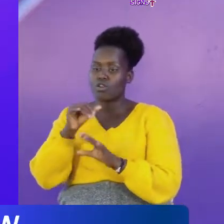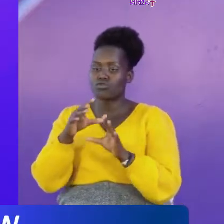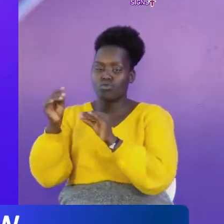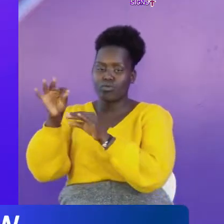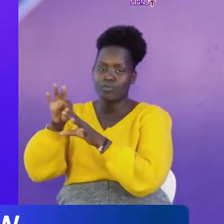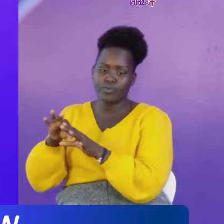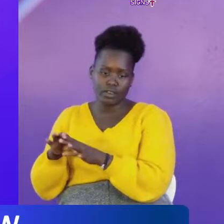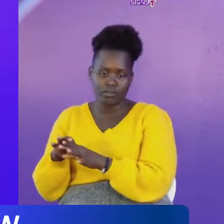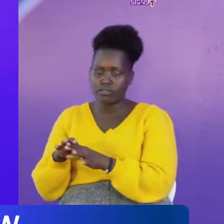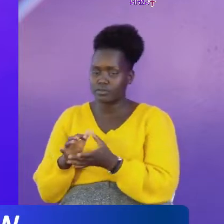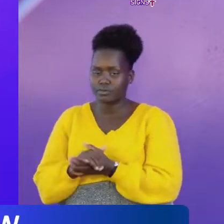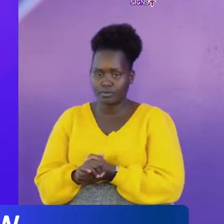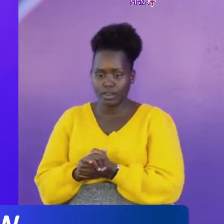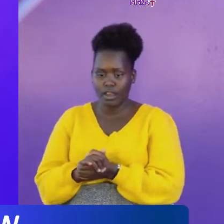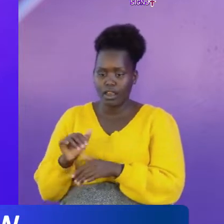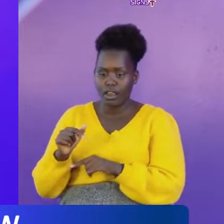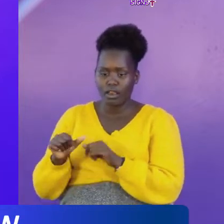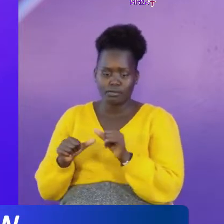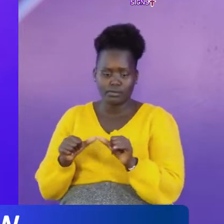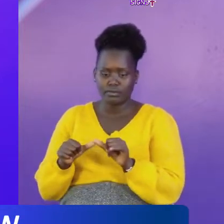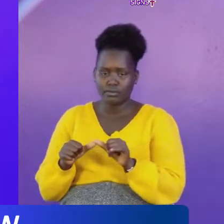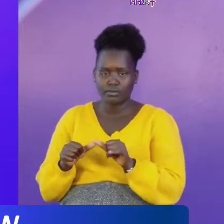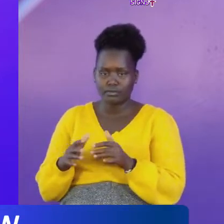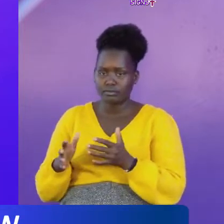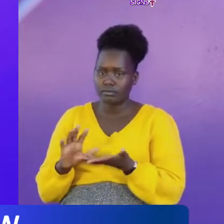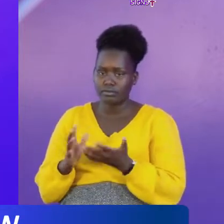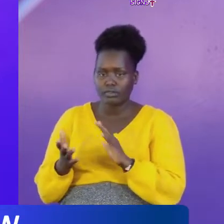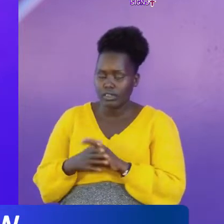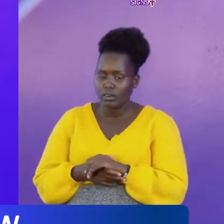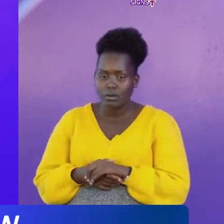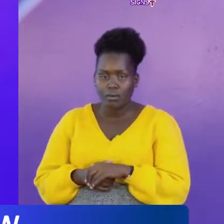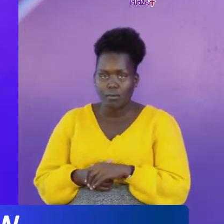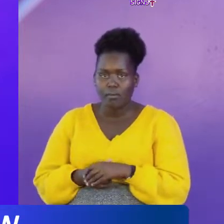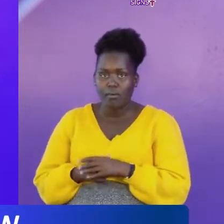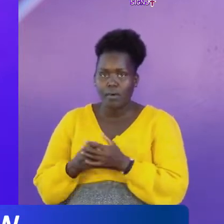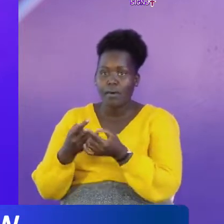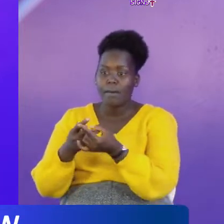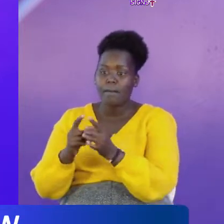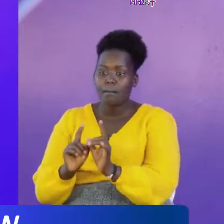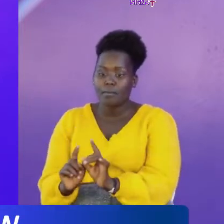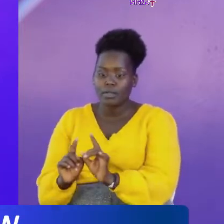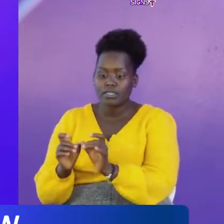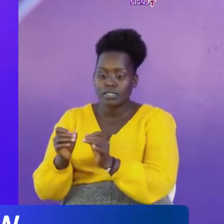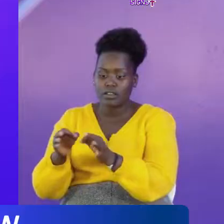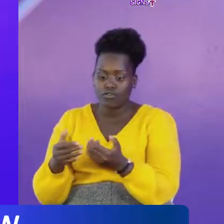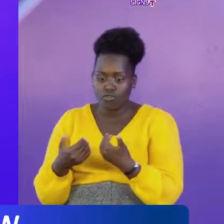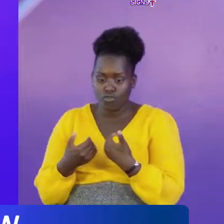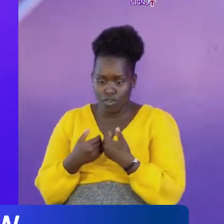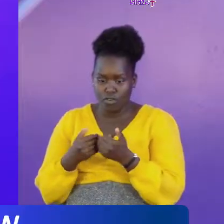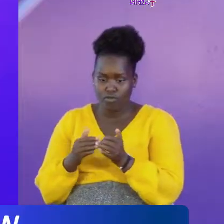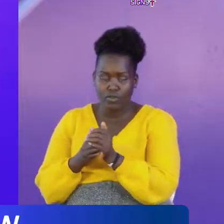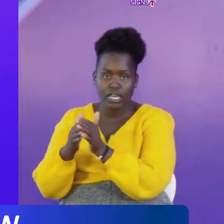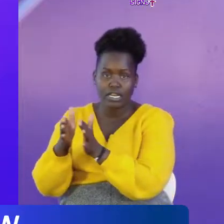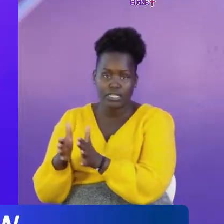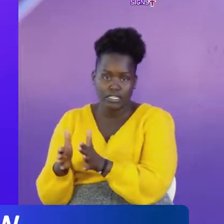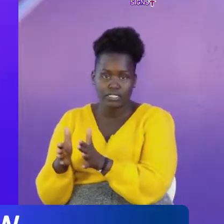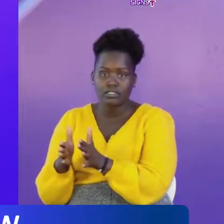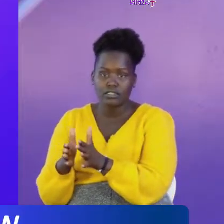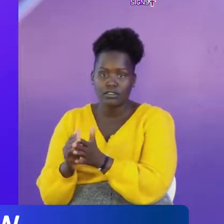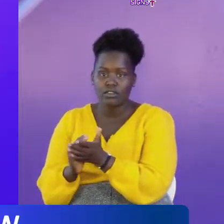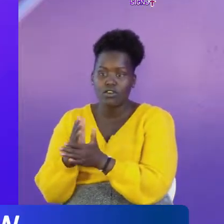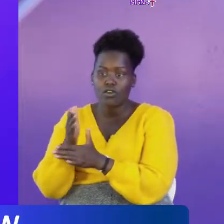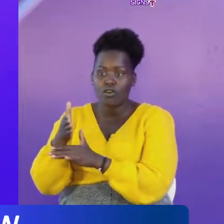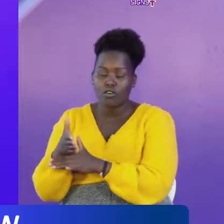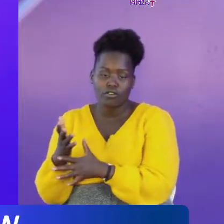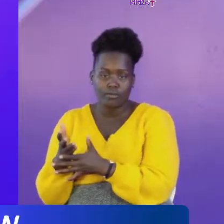of desperation, the level of giving up is going to be like, oh my goodness. Yeah. But if we have leaders over the